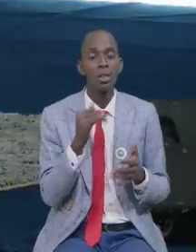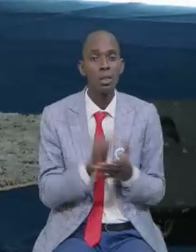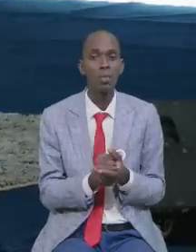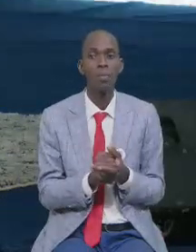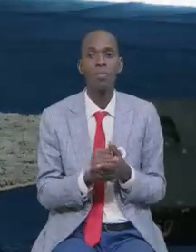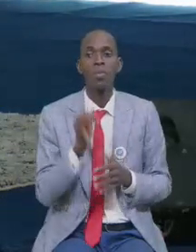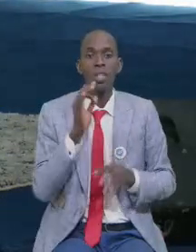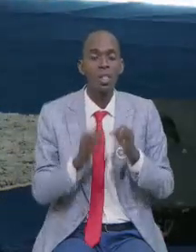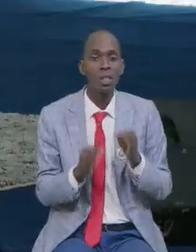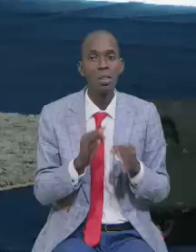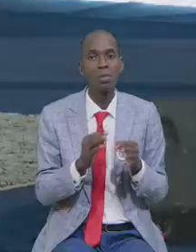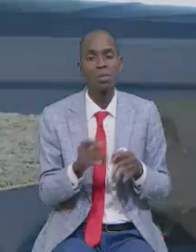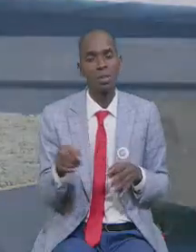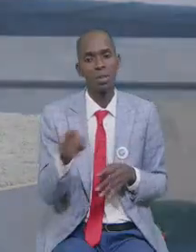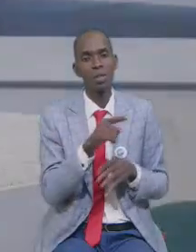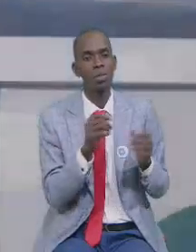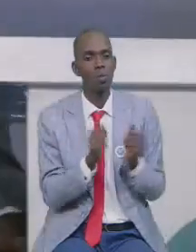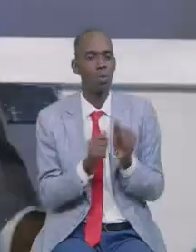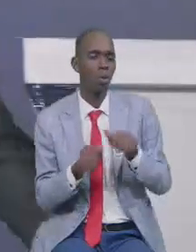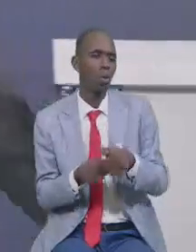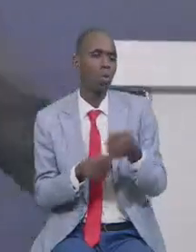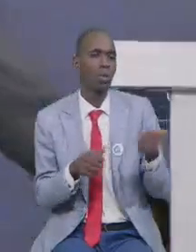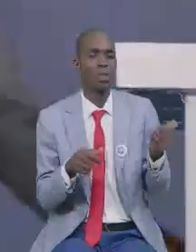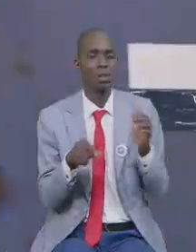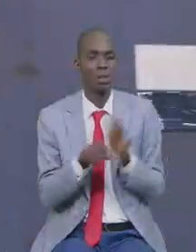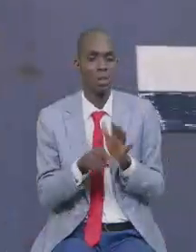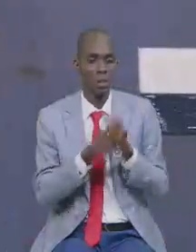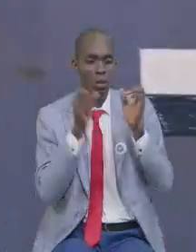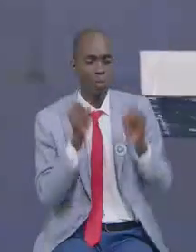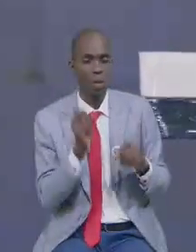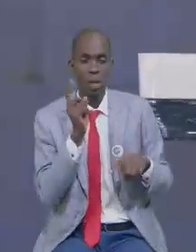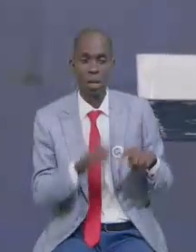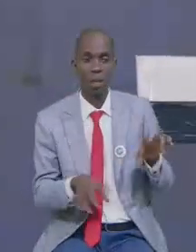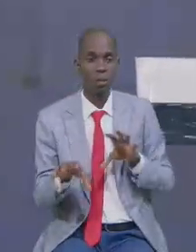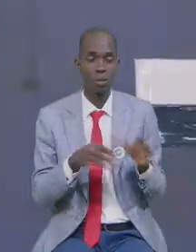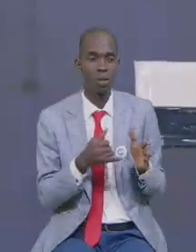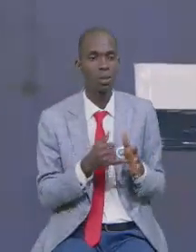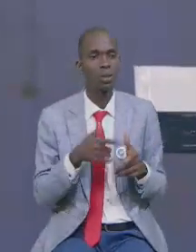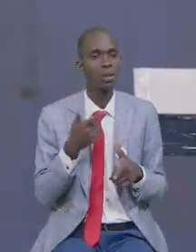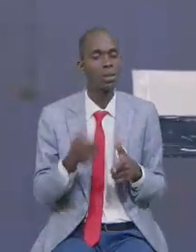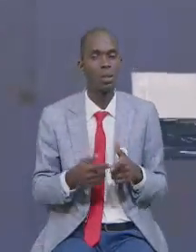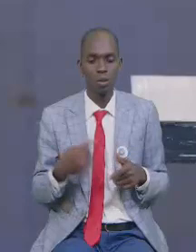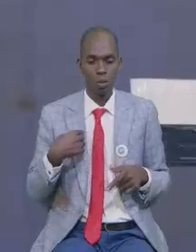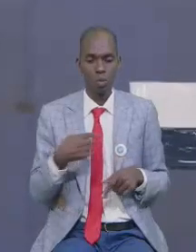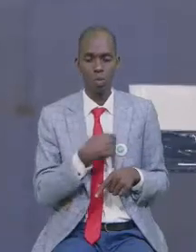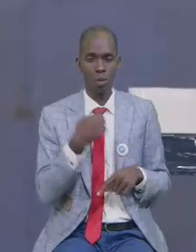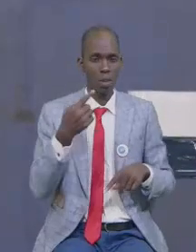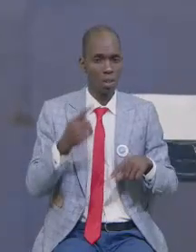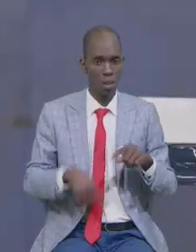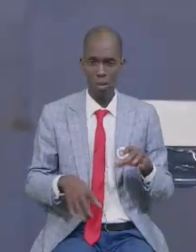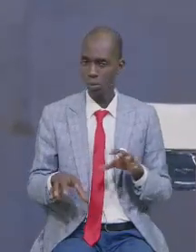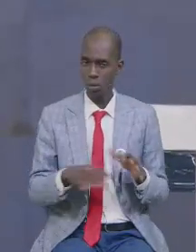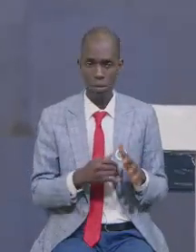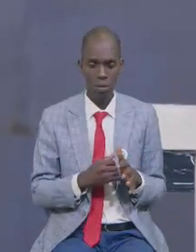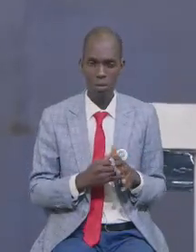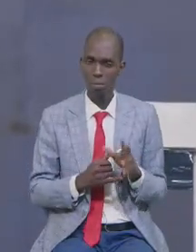with alternative power could not do it, then we cannot do it. But